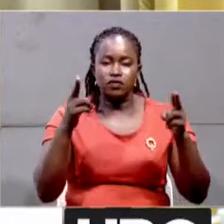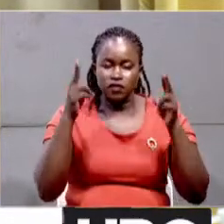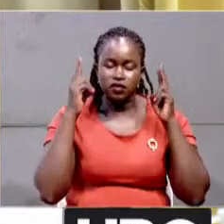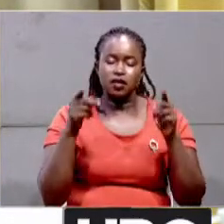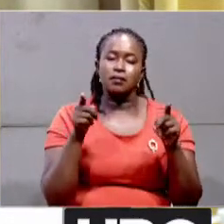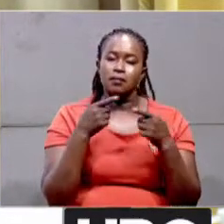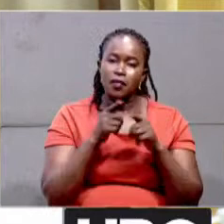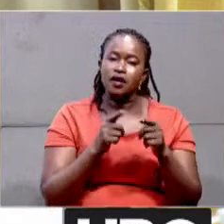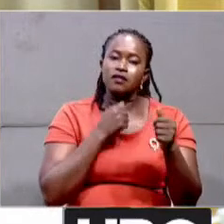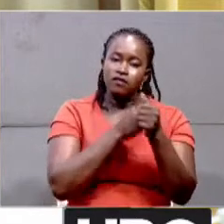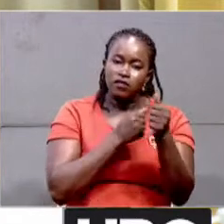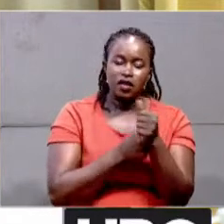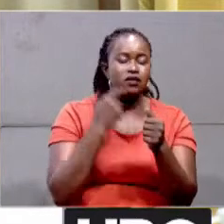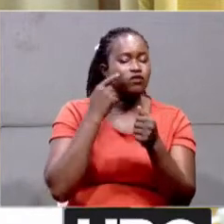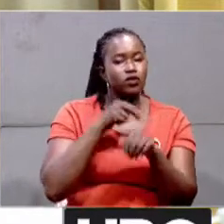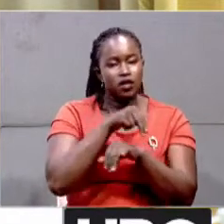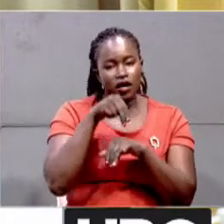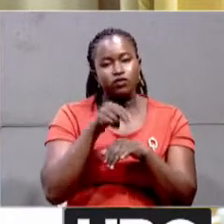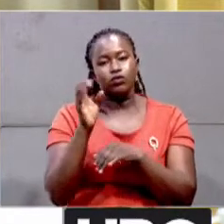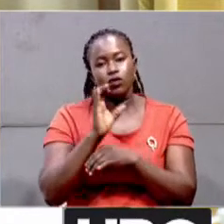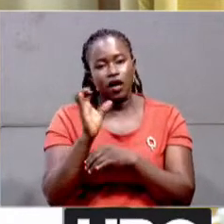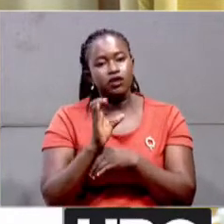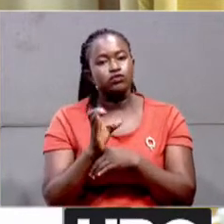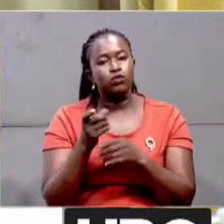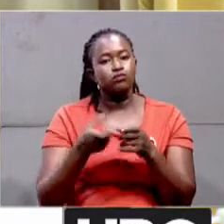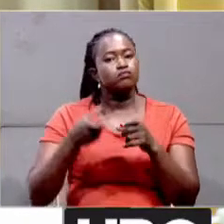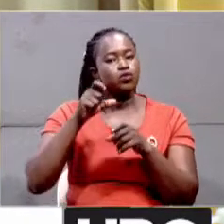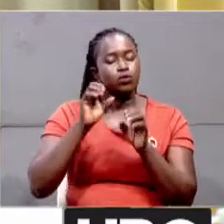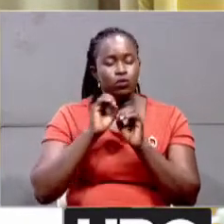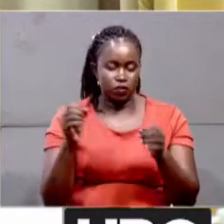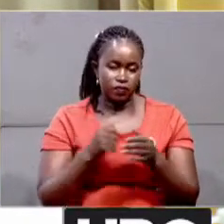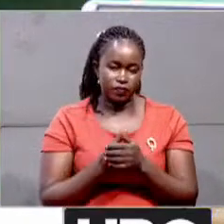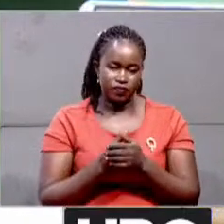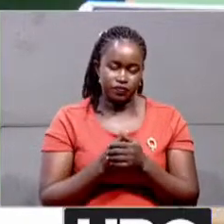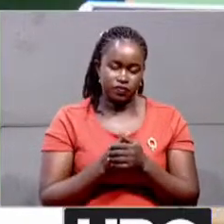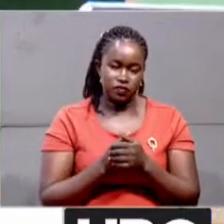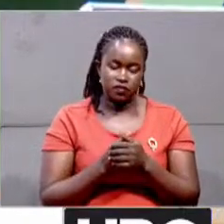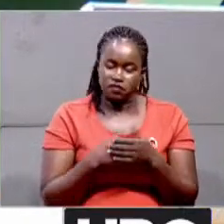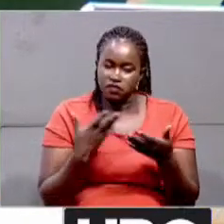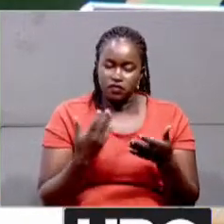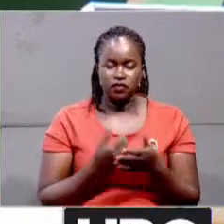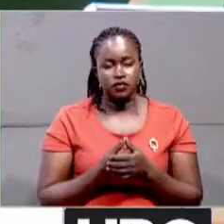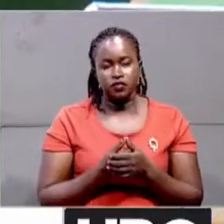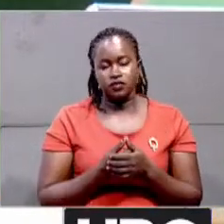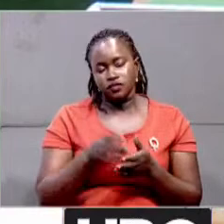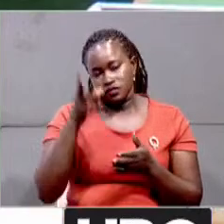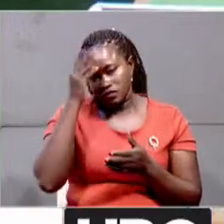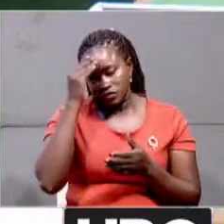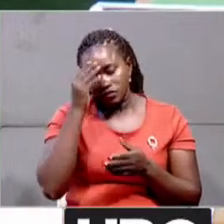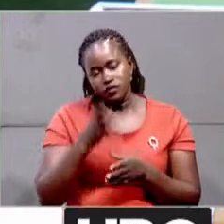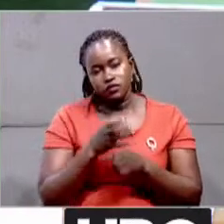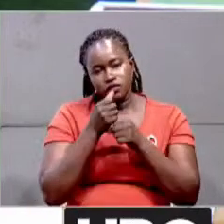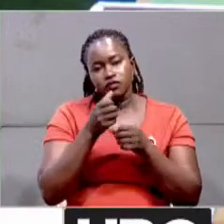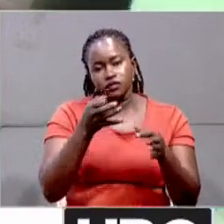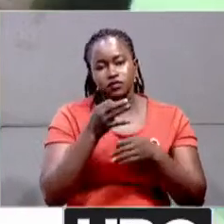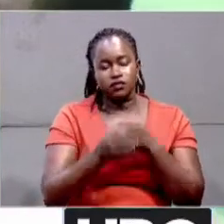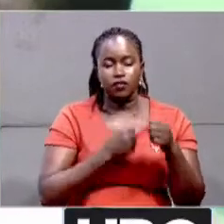increasing funding for National Council for Education that is able to give support. So, the education budget for financial